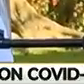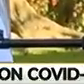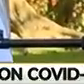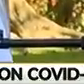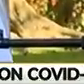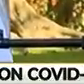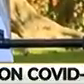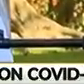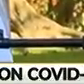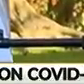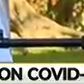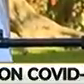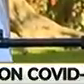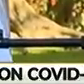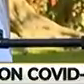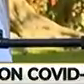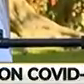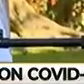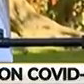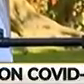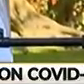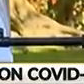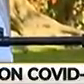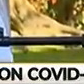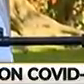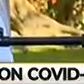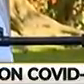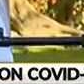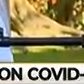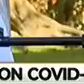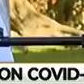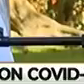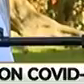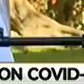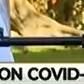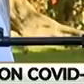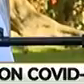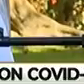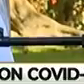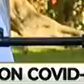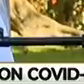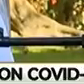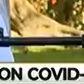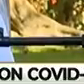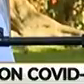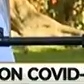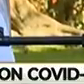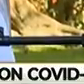because they were identified by the temperature monitors at the airport,